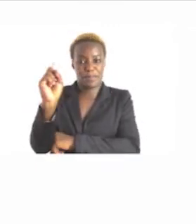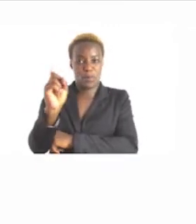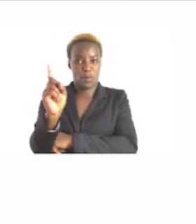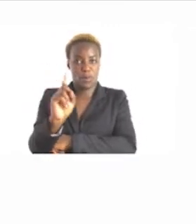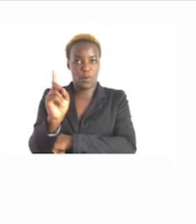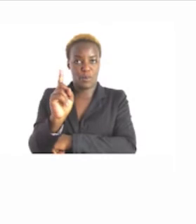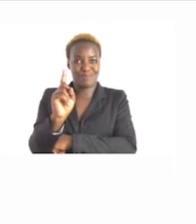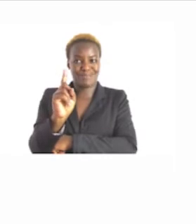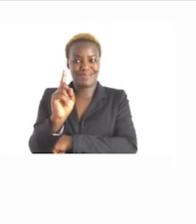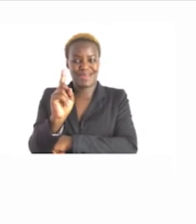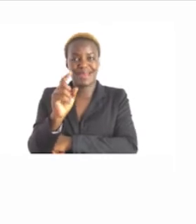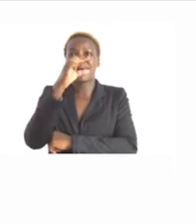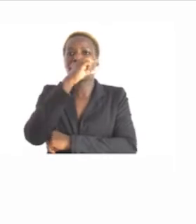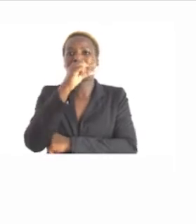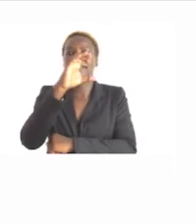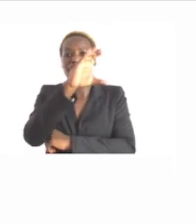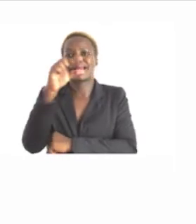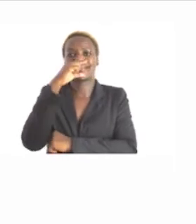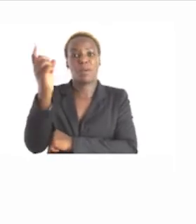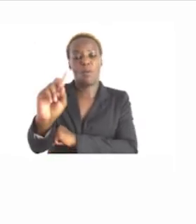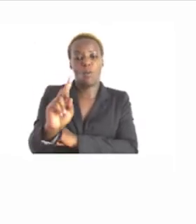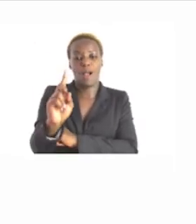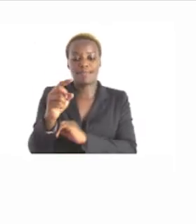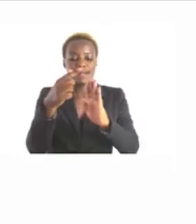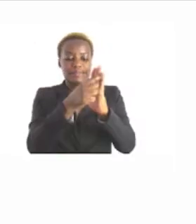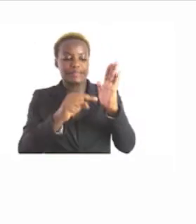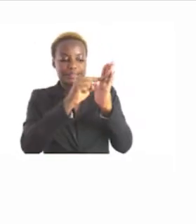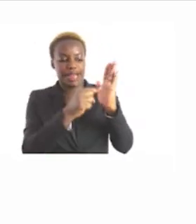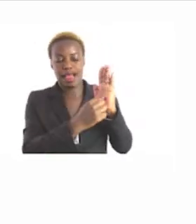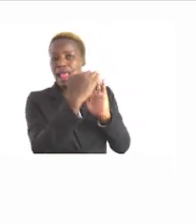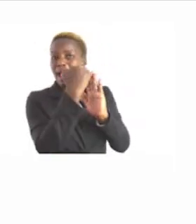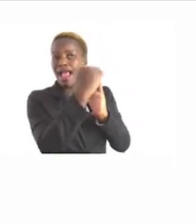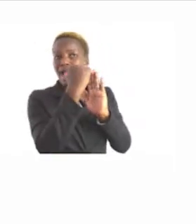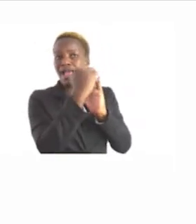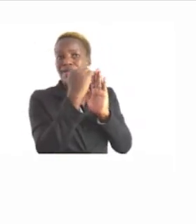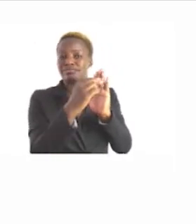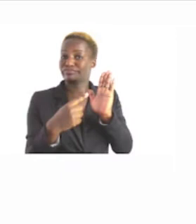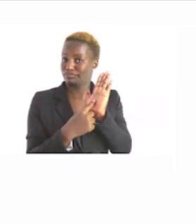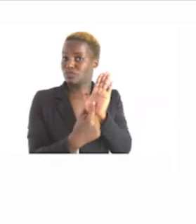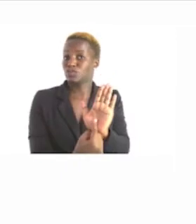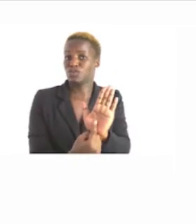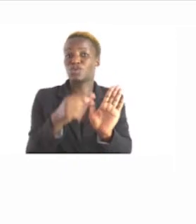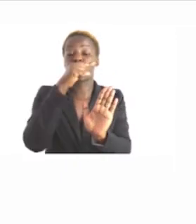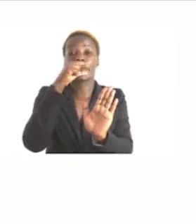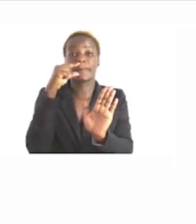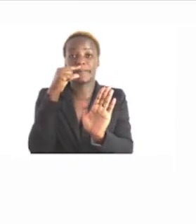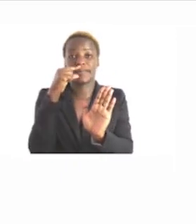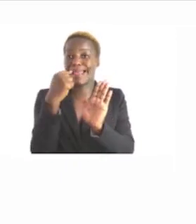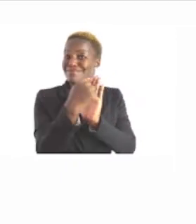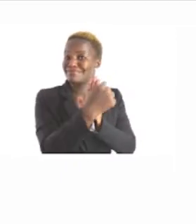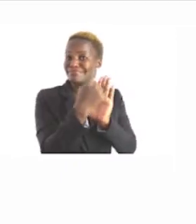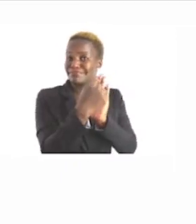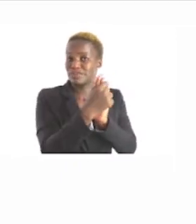do you think is the name of the month? So you need to look on the calendar because every month has a name which is written on top of